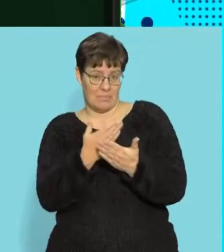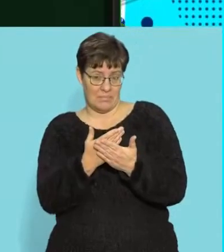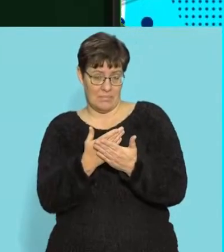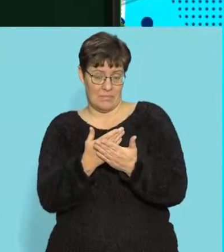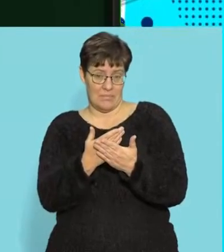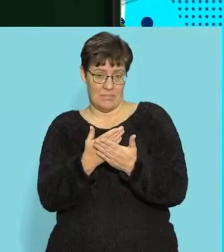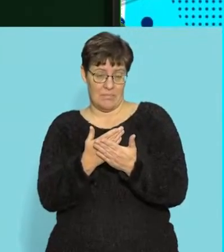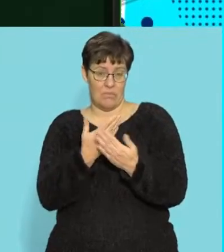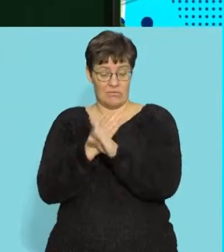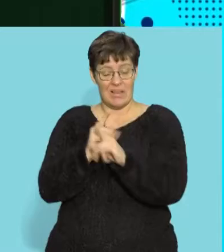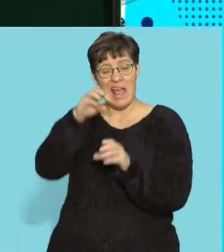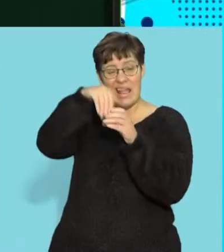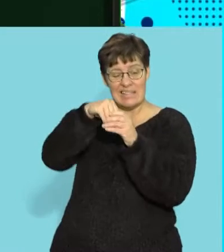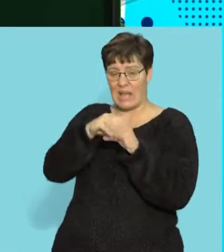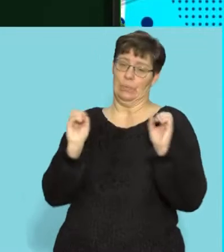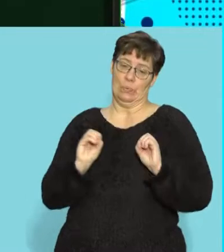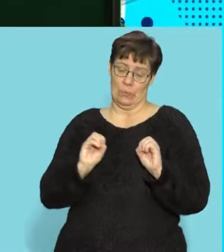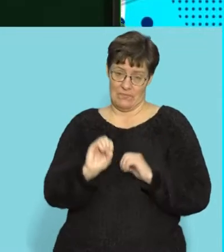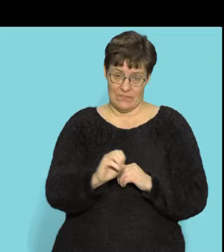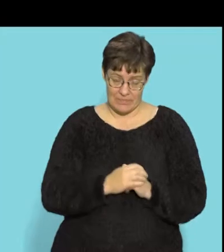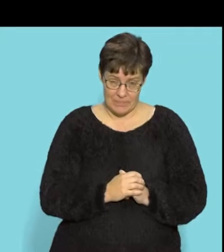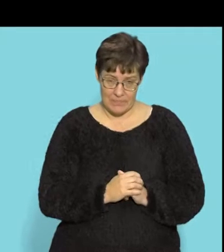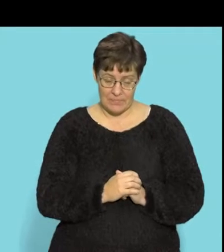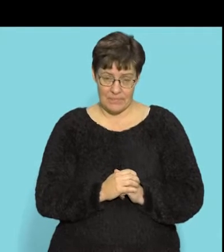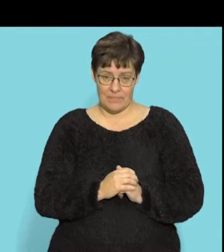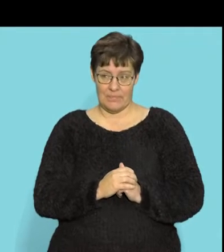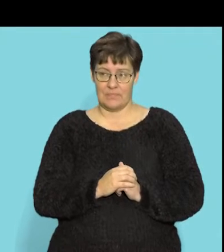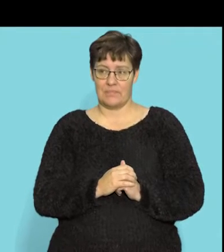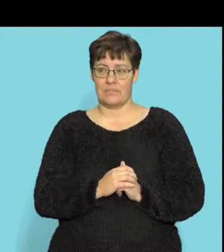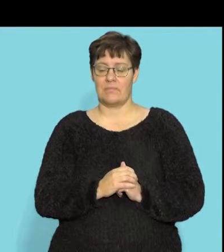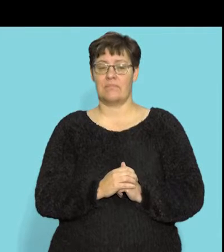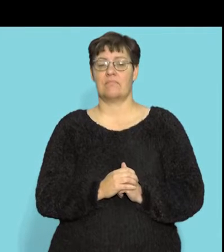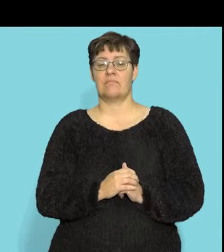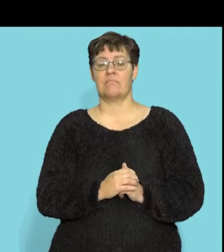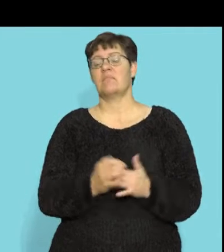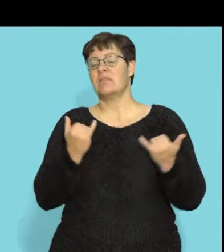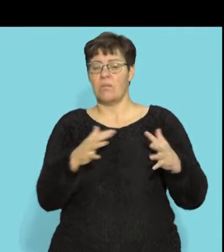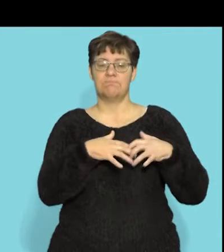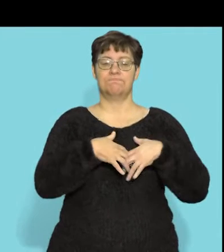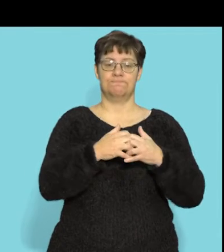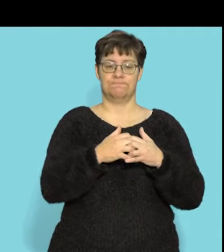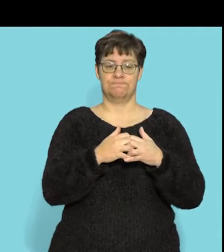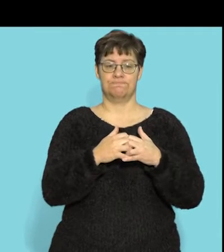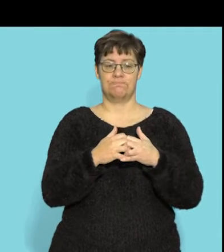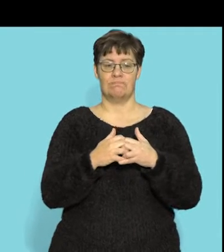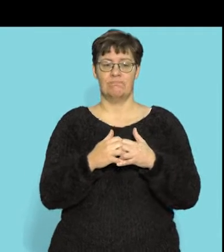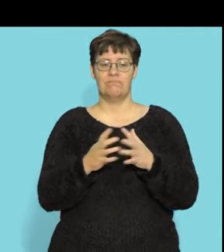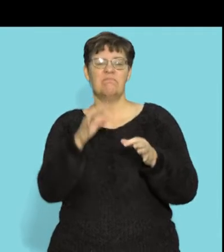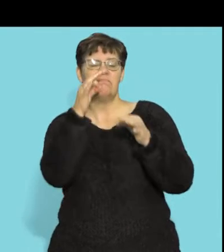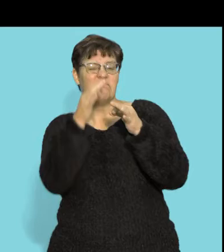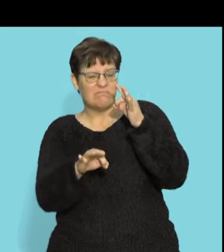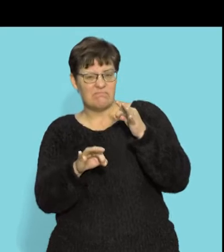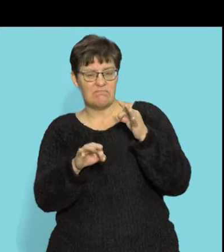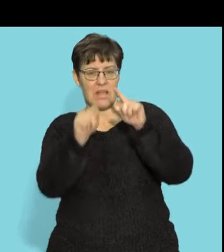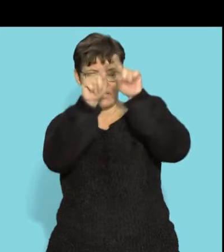zero internal resistance of the battery. Right. Okay, so we're going to set up a simple